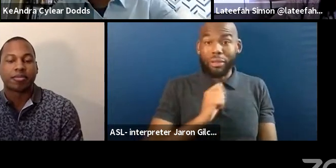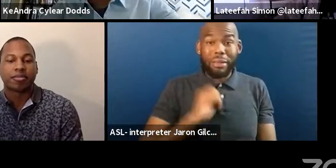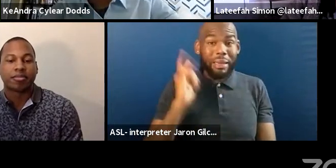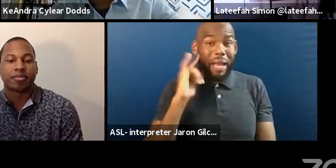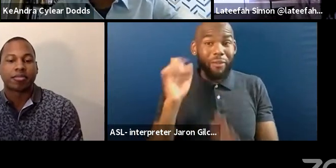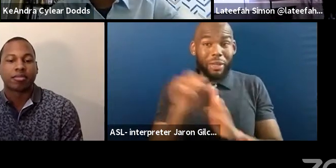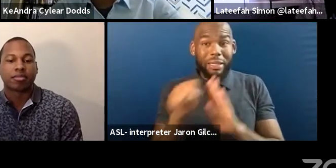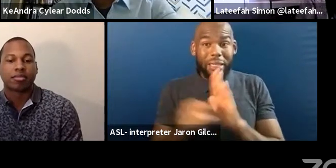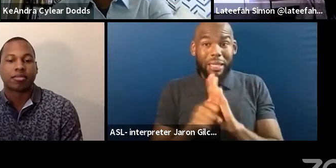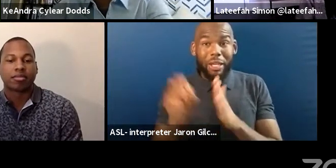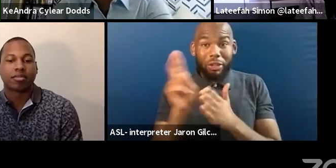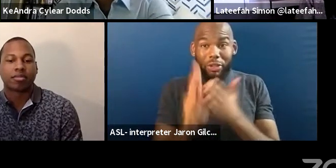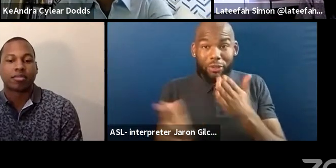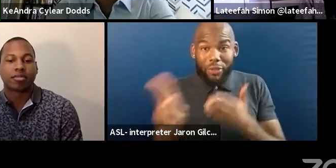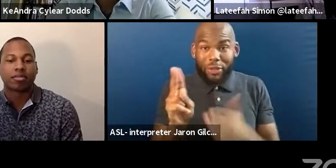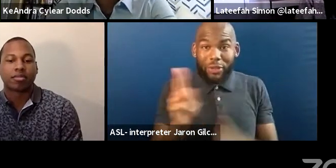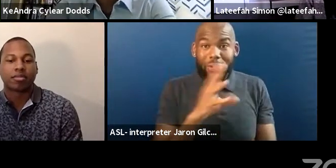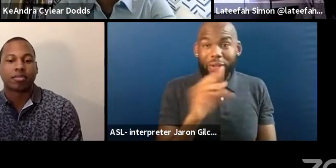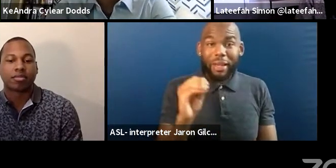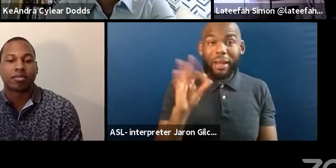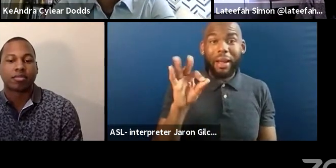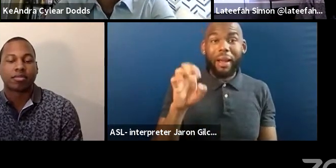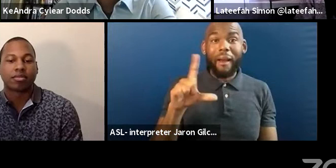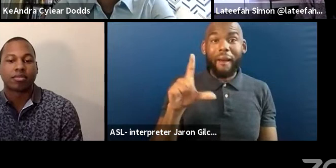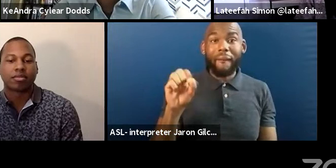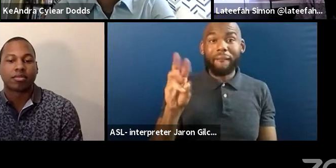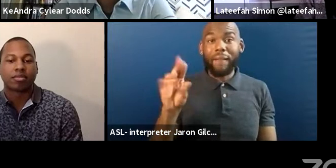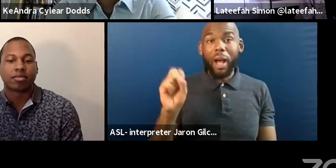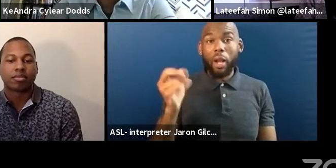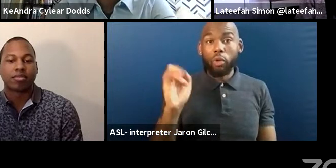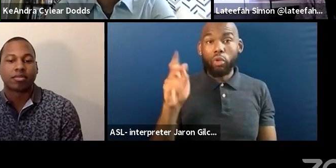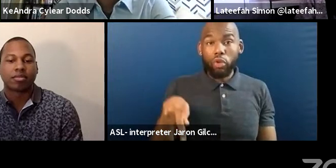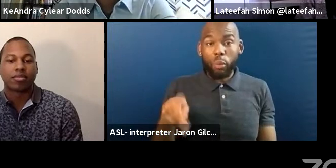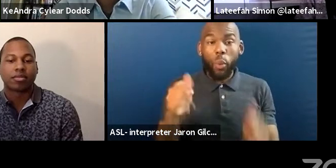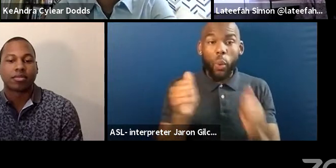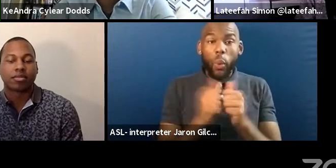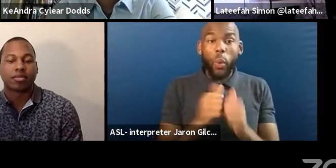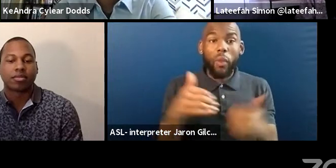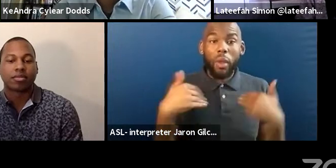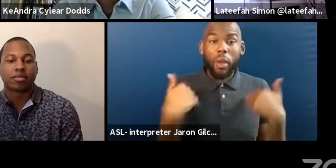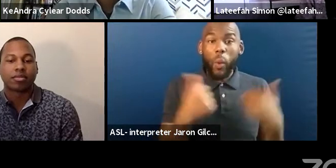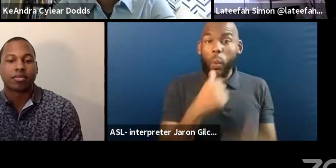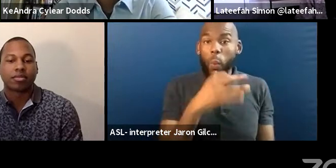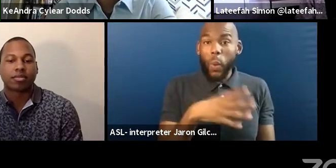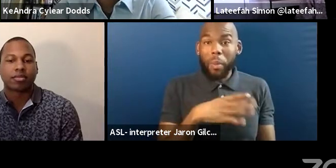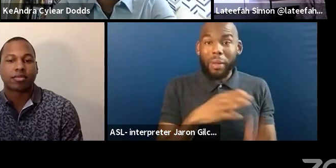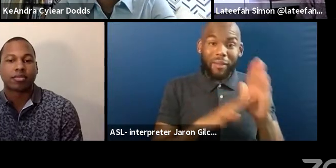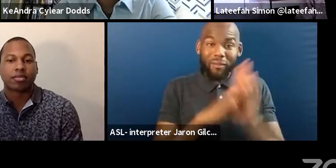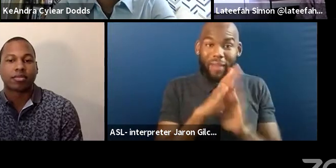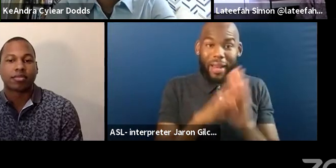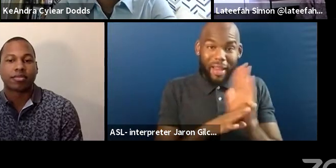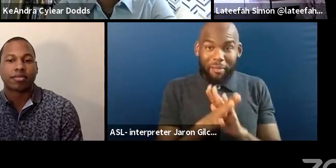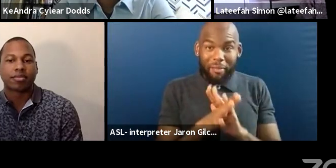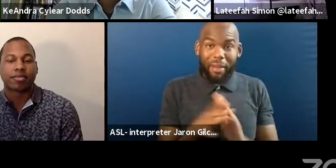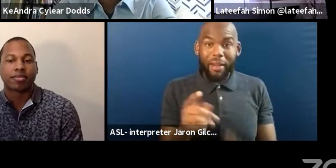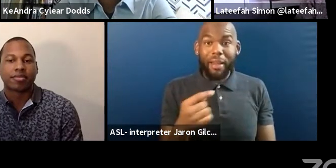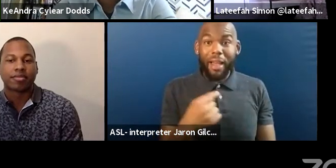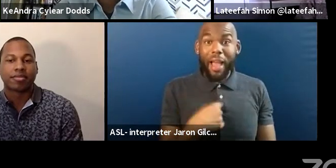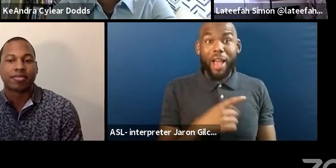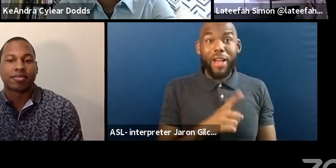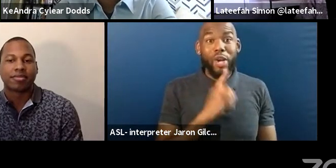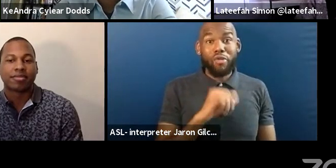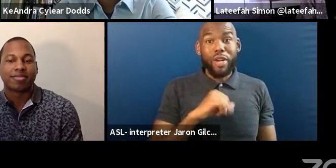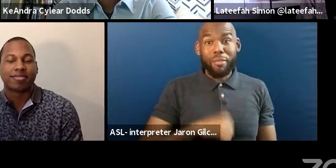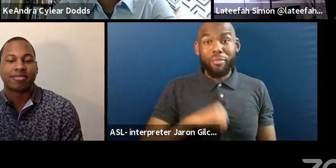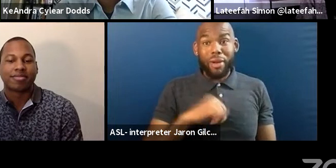won a MacArthur Genius Fellowship for her work with the Center for Young Women's Development. For full disclosure, and because I'm quite proud of it, I